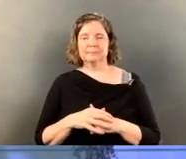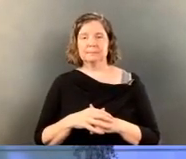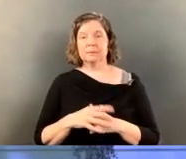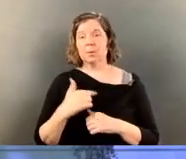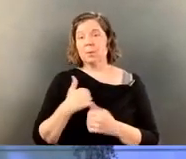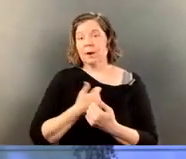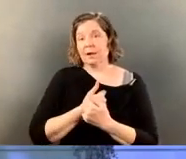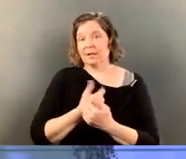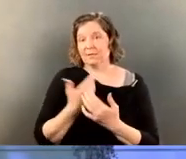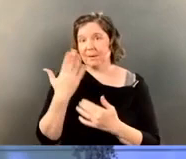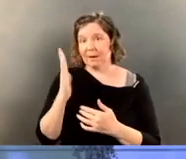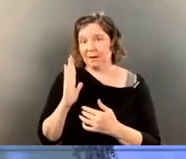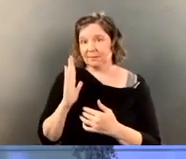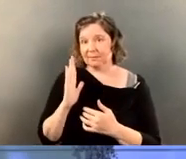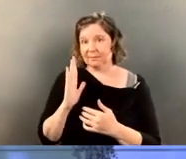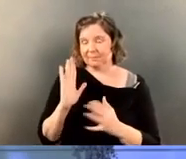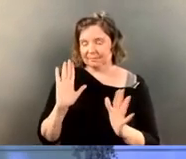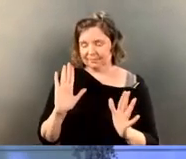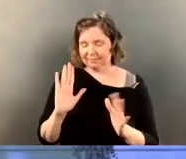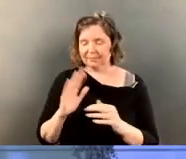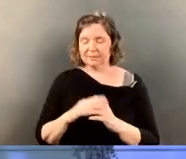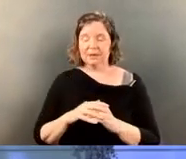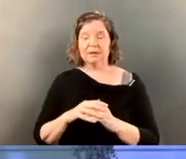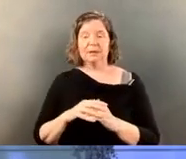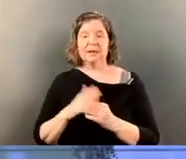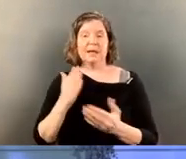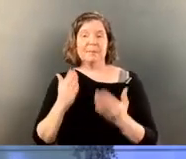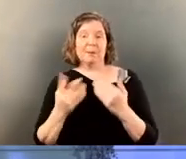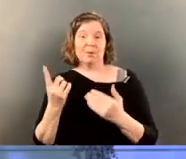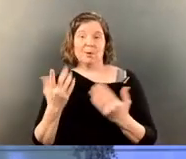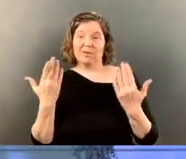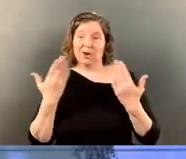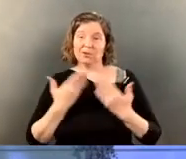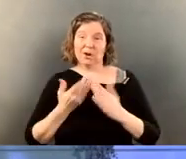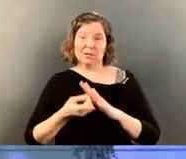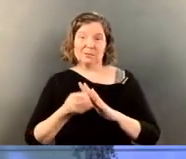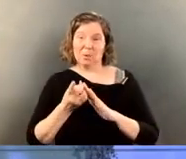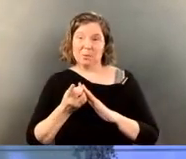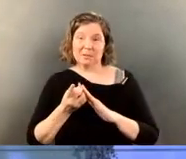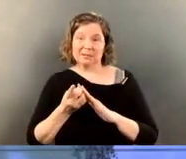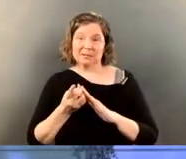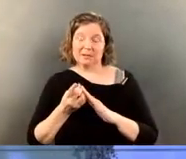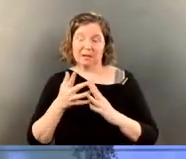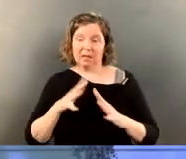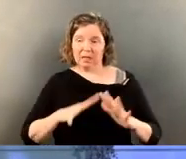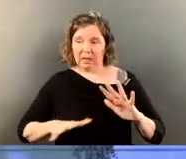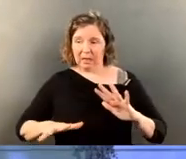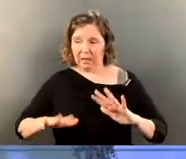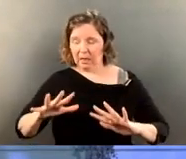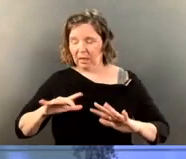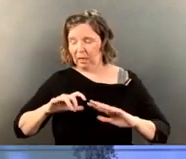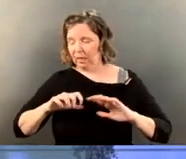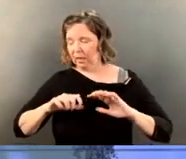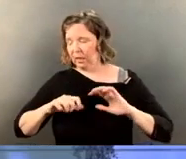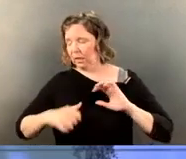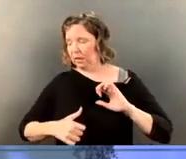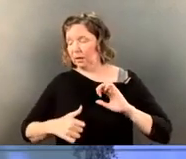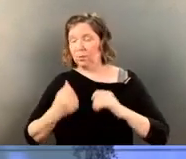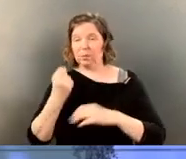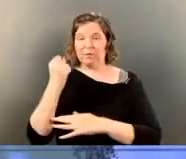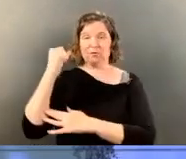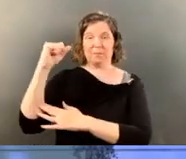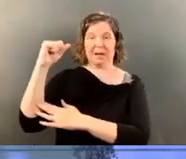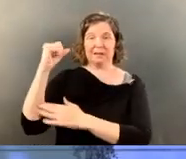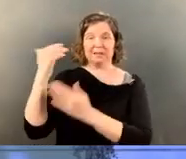What I love about God is even in maybe one of our darkest moments, when we've rebelled against God, there in the garden, and